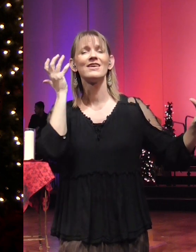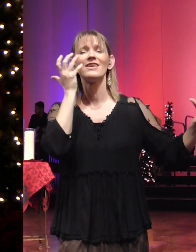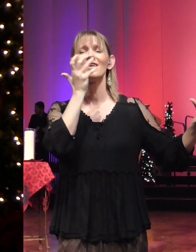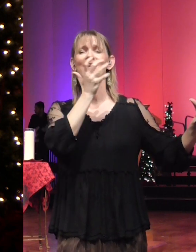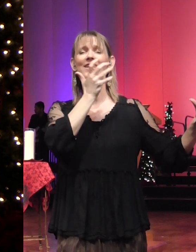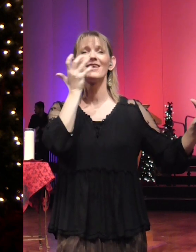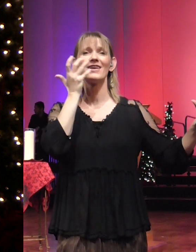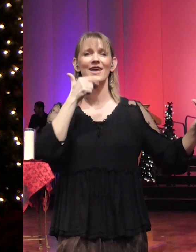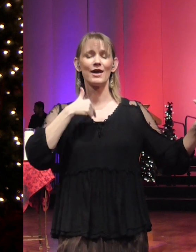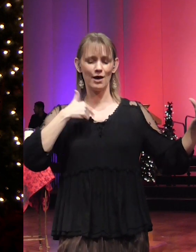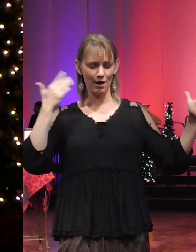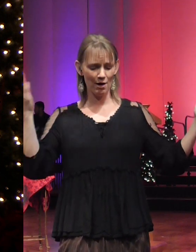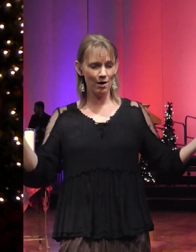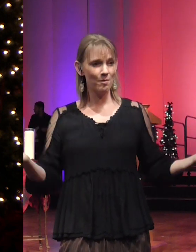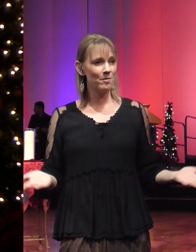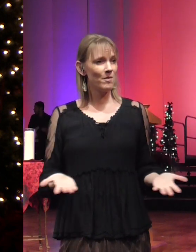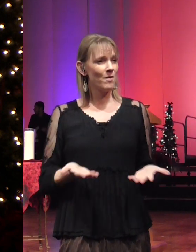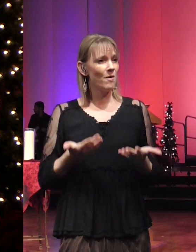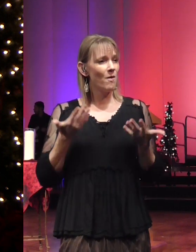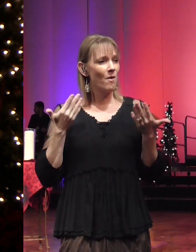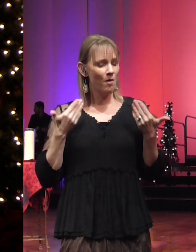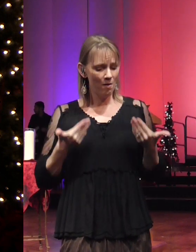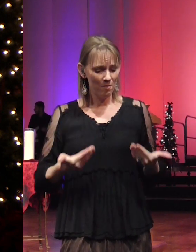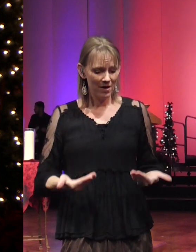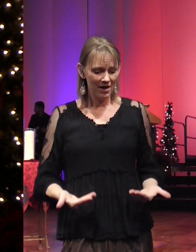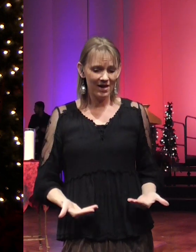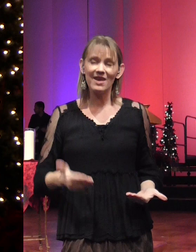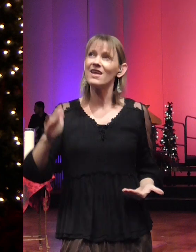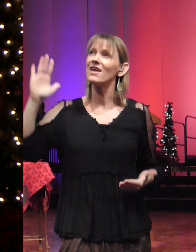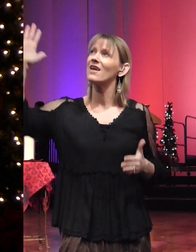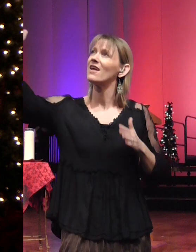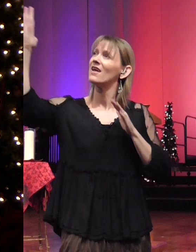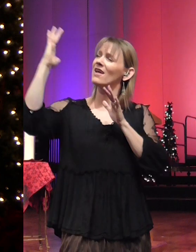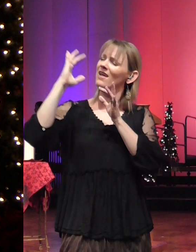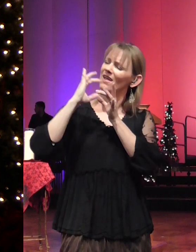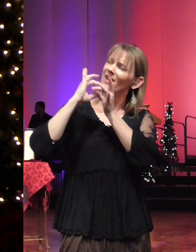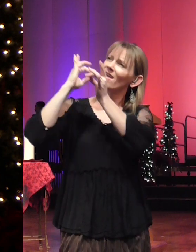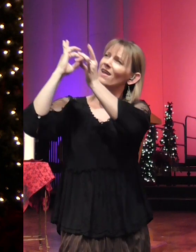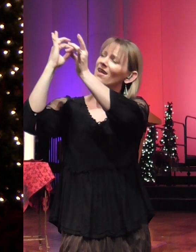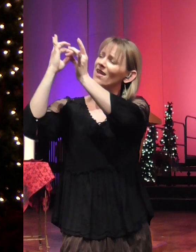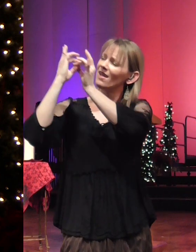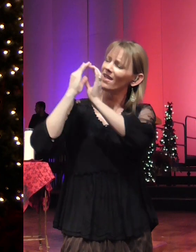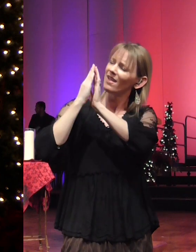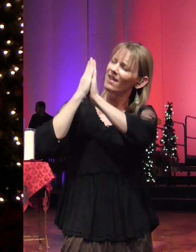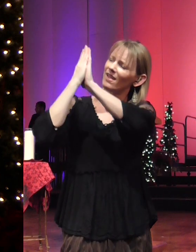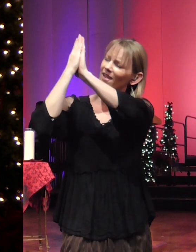love. I am opening.